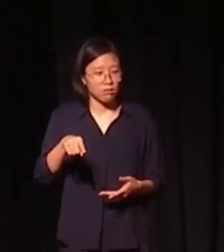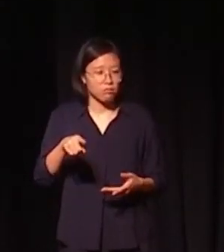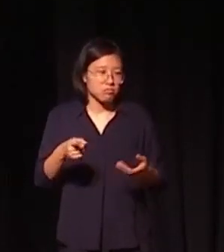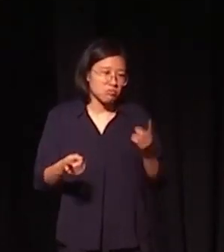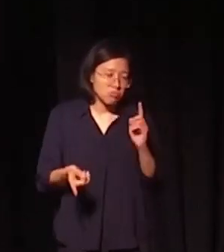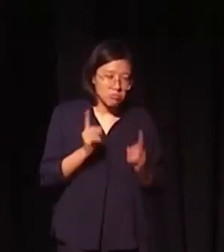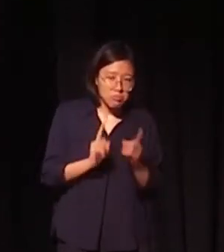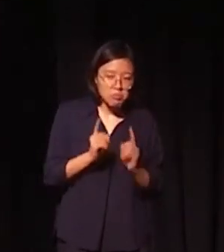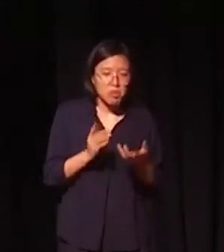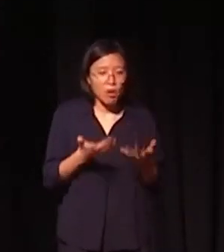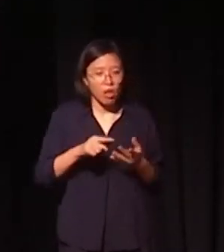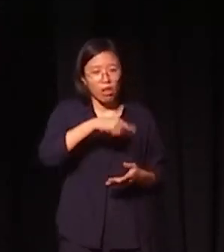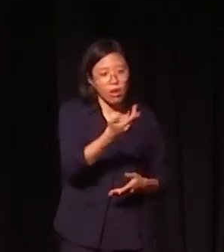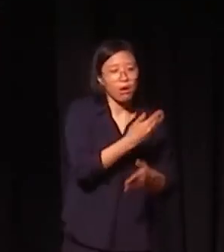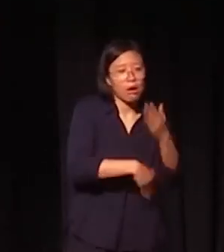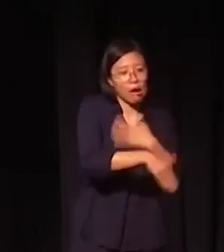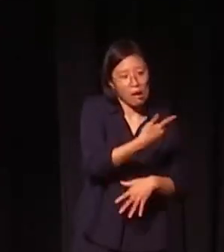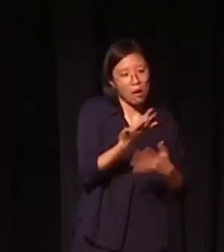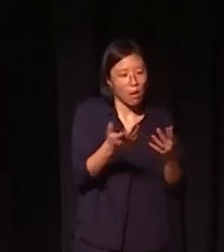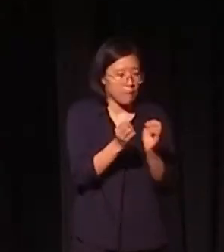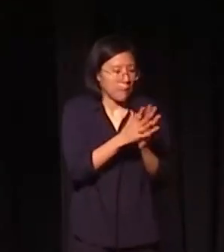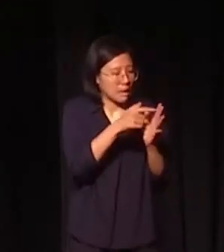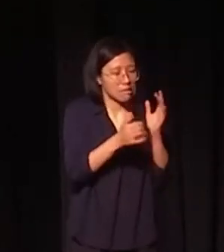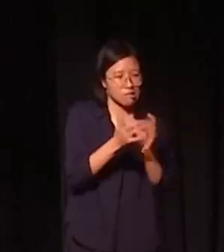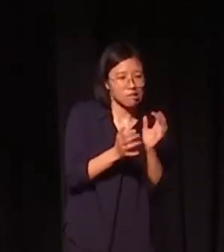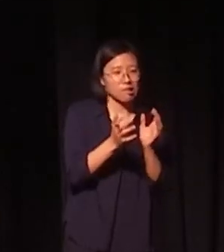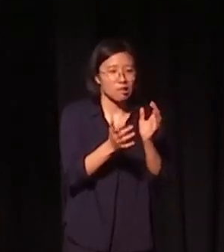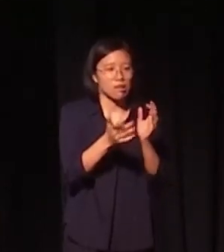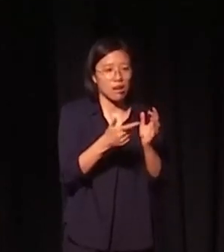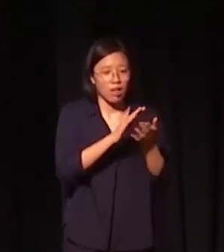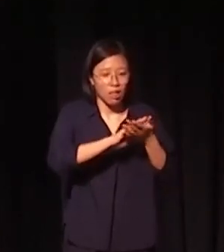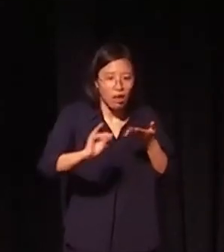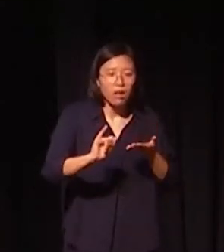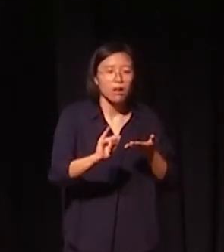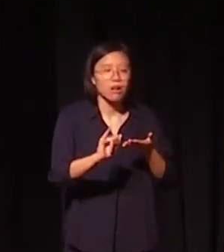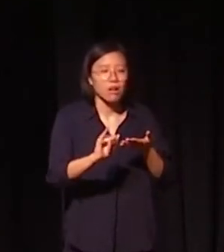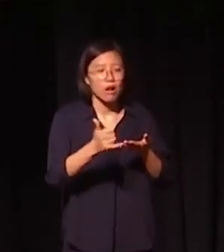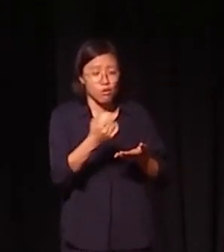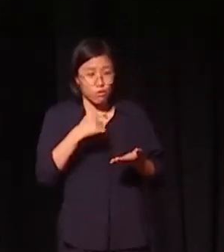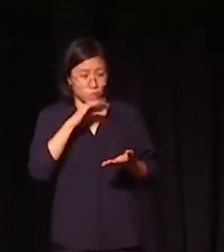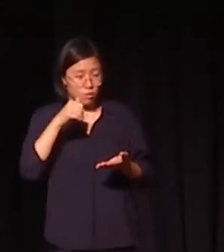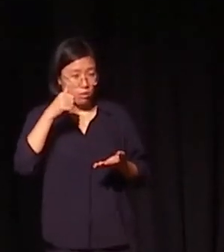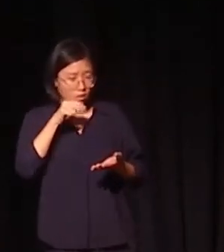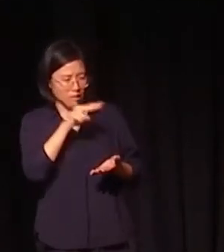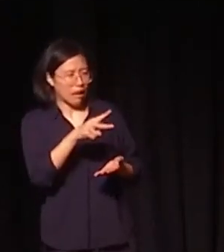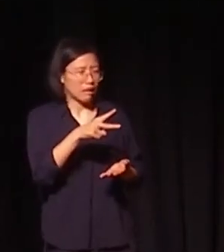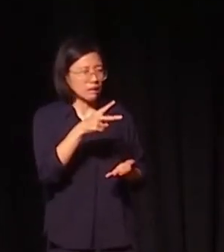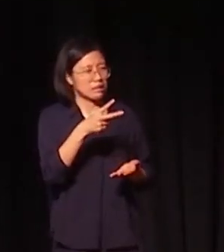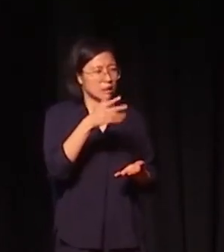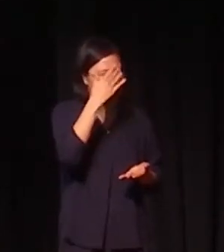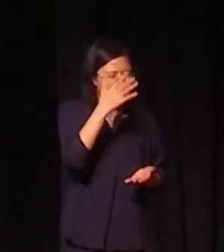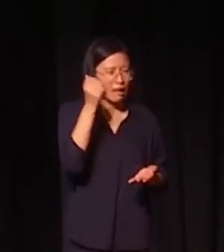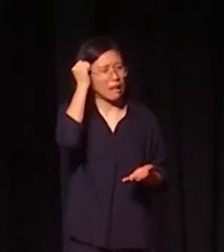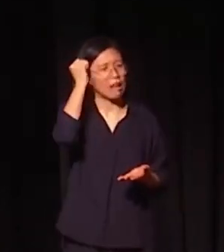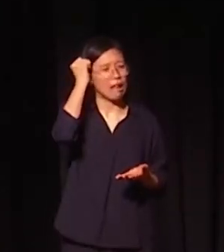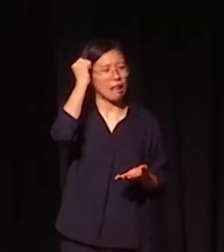has other disabilities which impact on the way that they produce their signs, sometimes hearing interpreters will struggle to understand them.